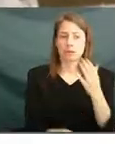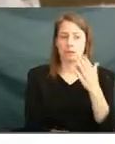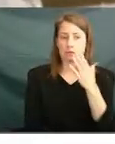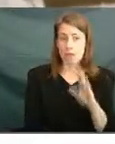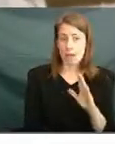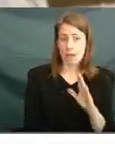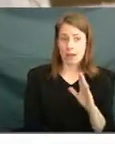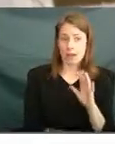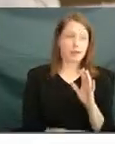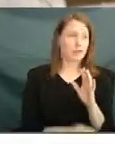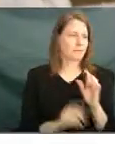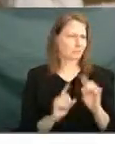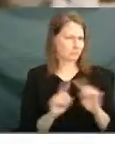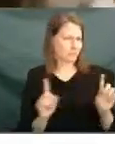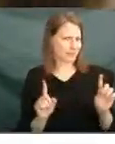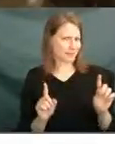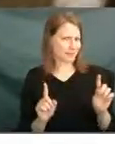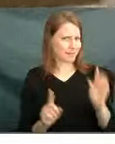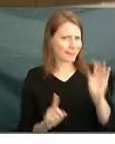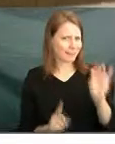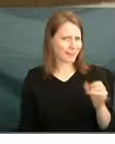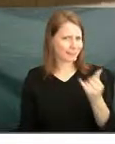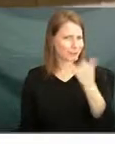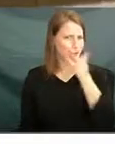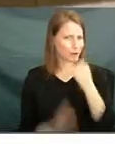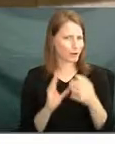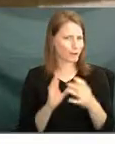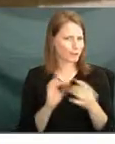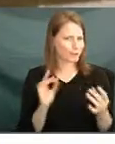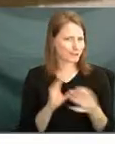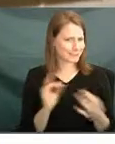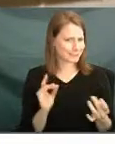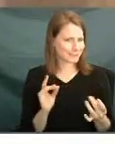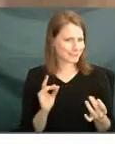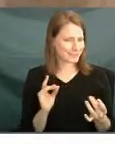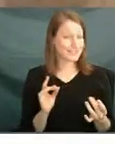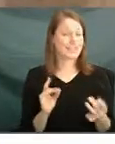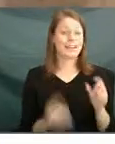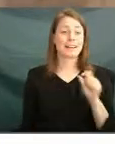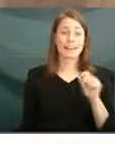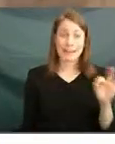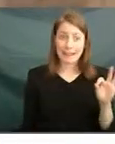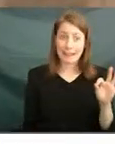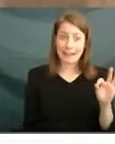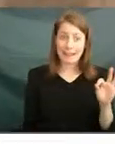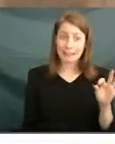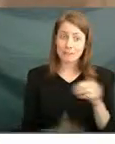if the pupils observe that the teacher look another way